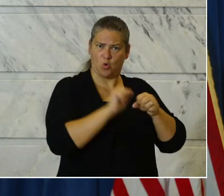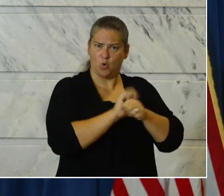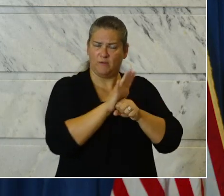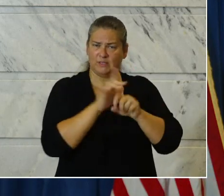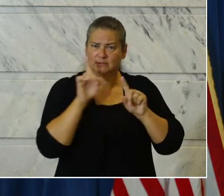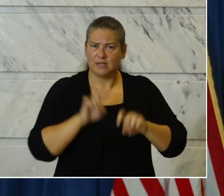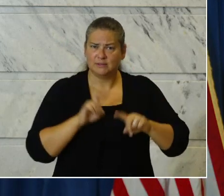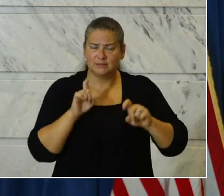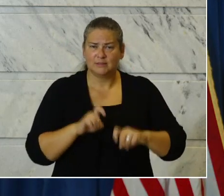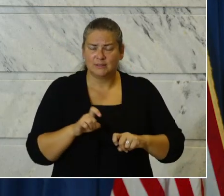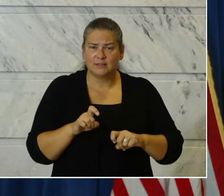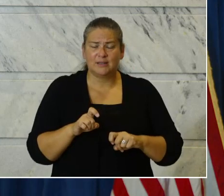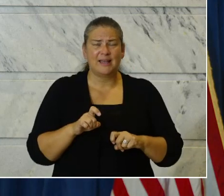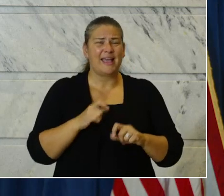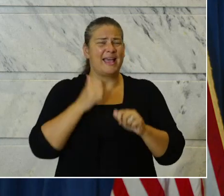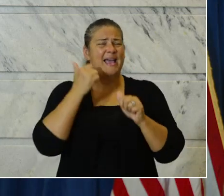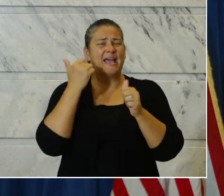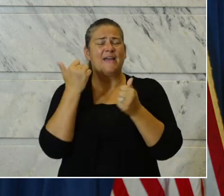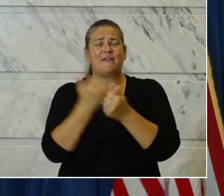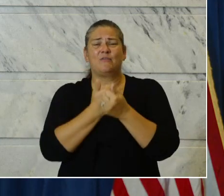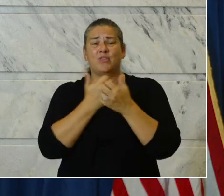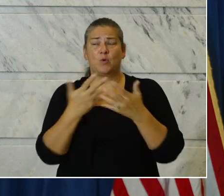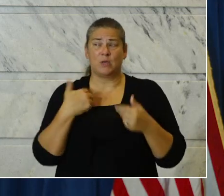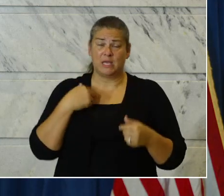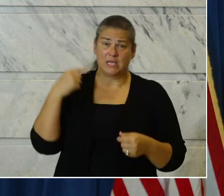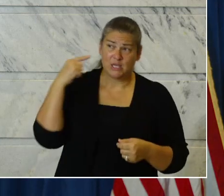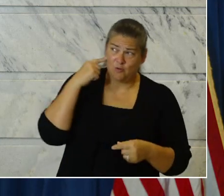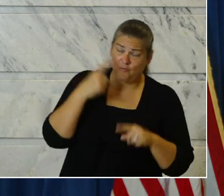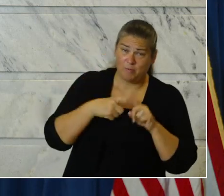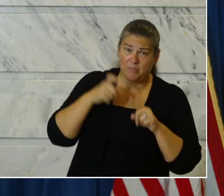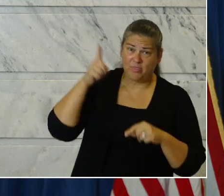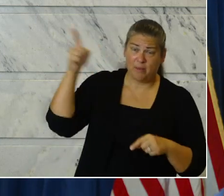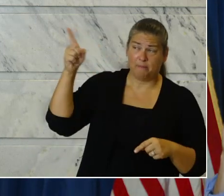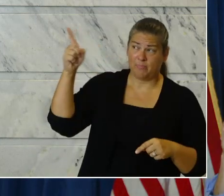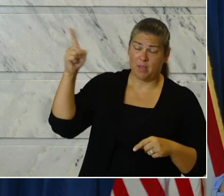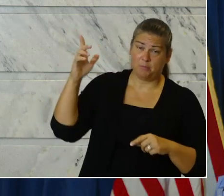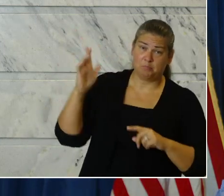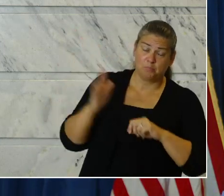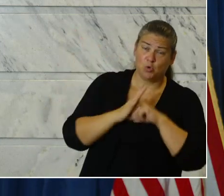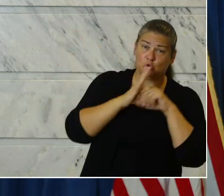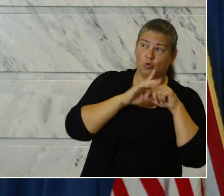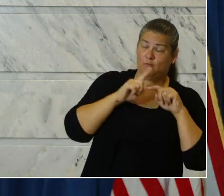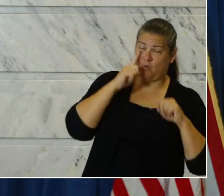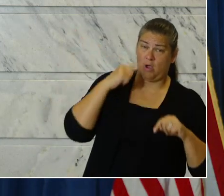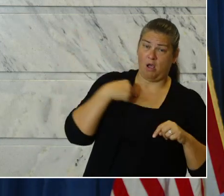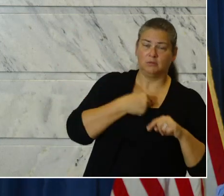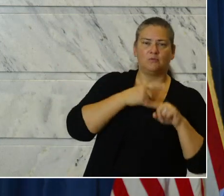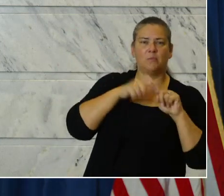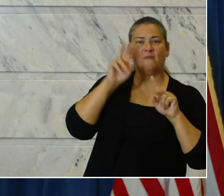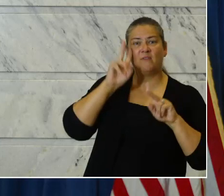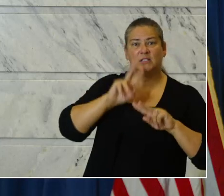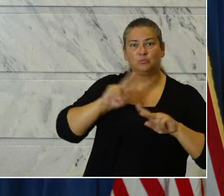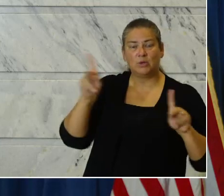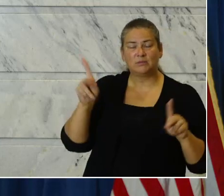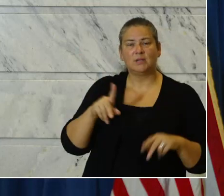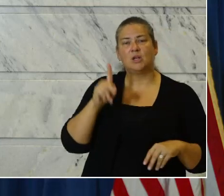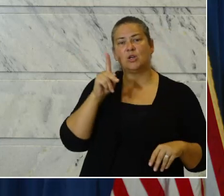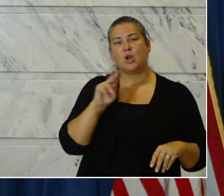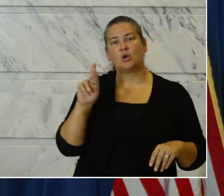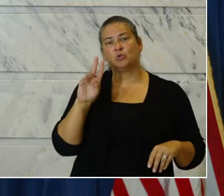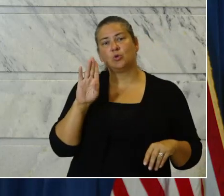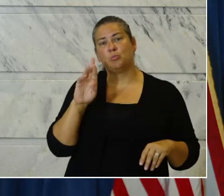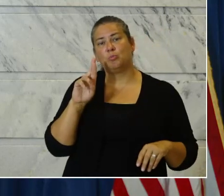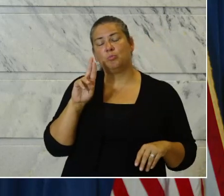Every drumbeat that we hear and that we are pushed on from the Vice President and Dr. Birx and that task force